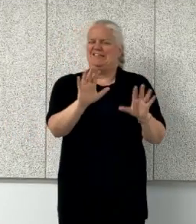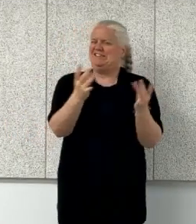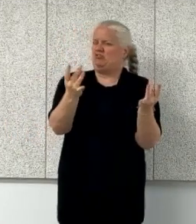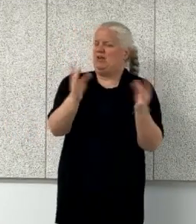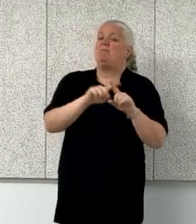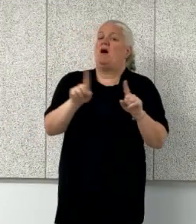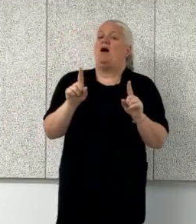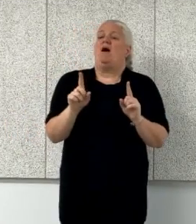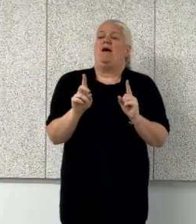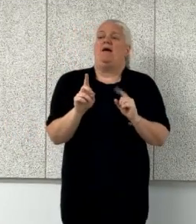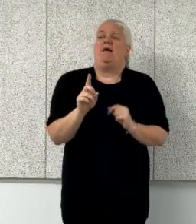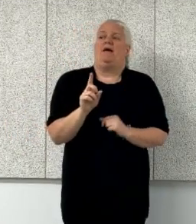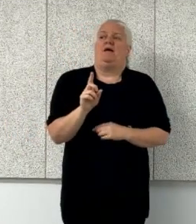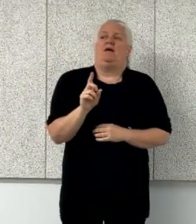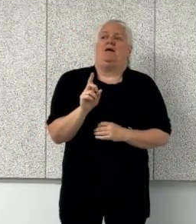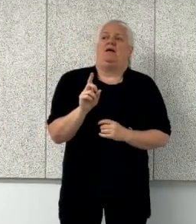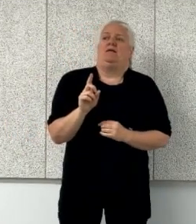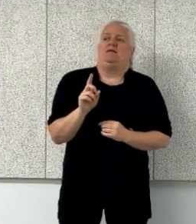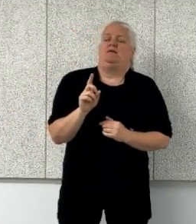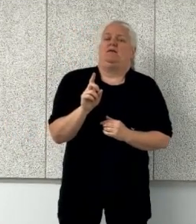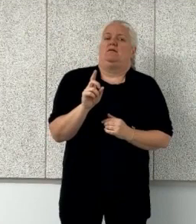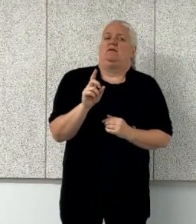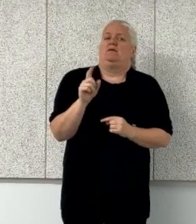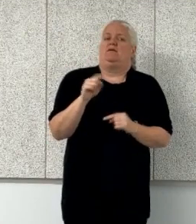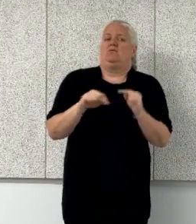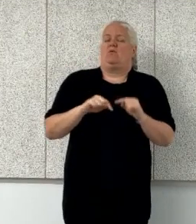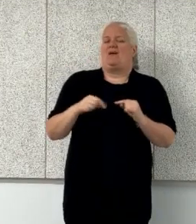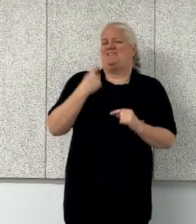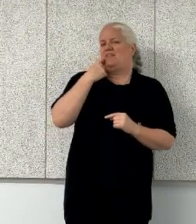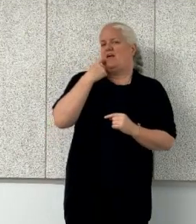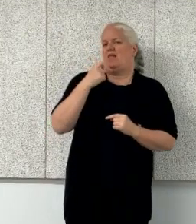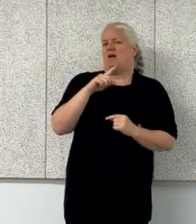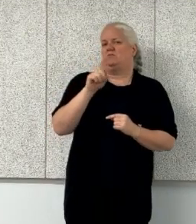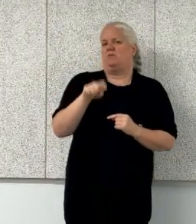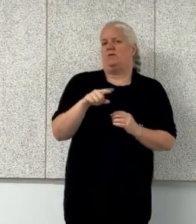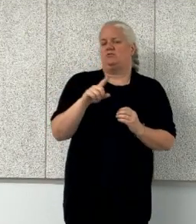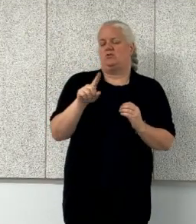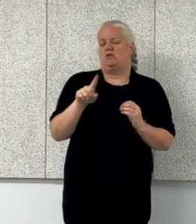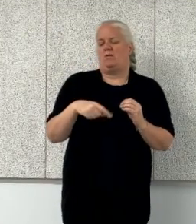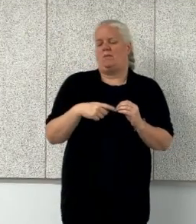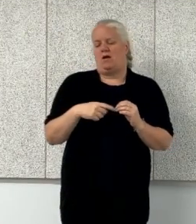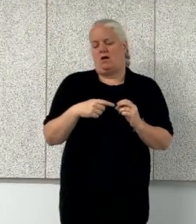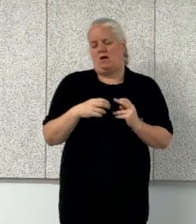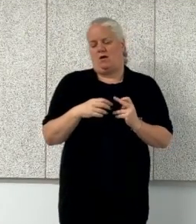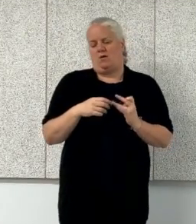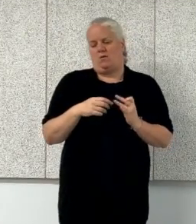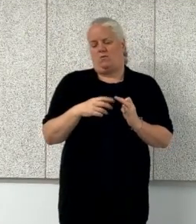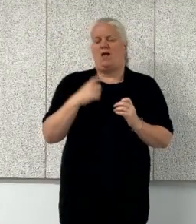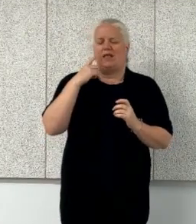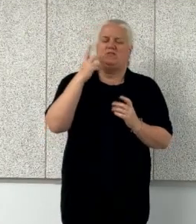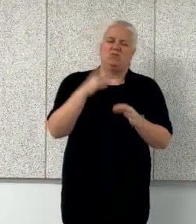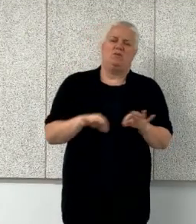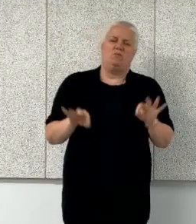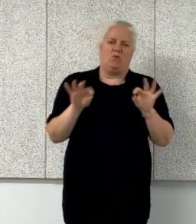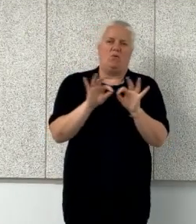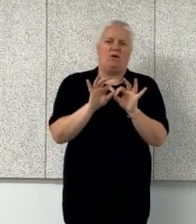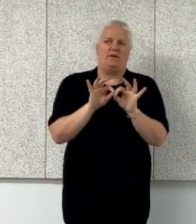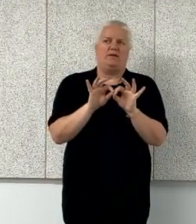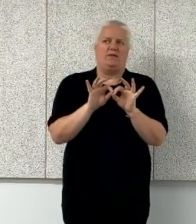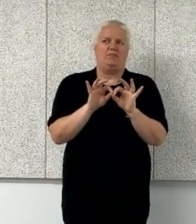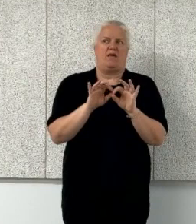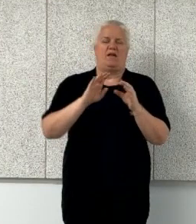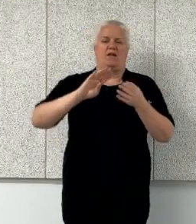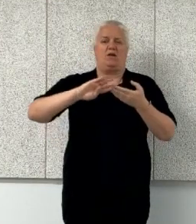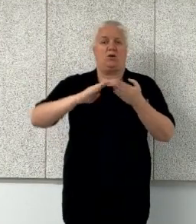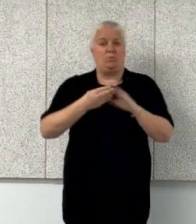you know, I... Kind of going back to that last question, it's a little bit of a, you know, it's really important that your